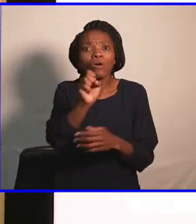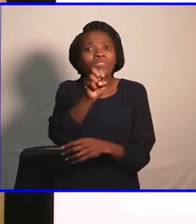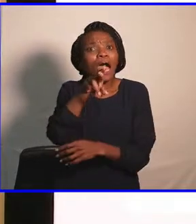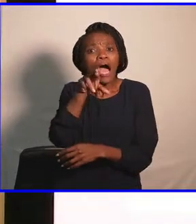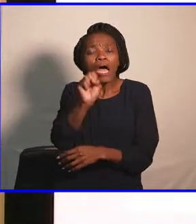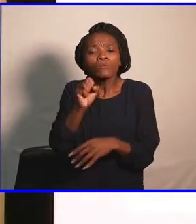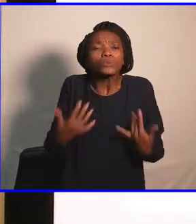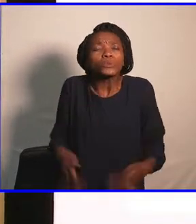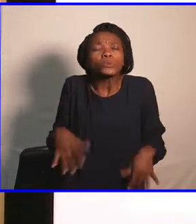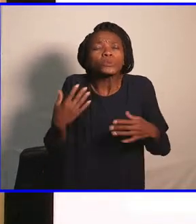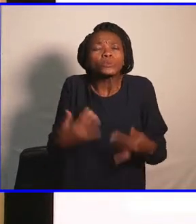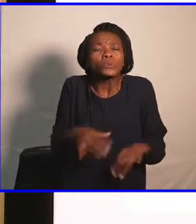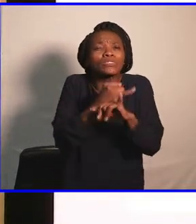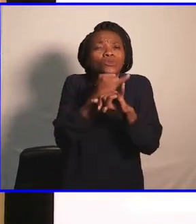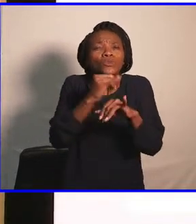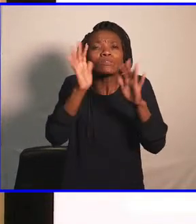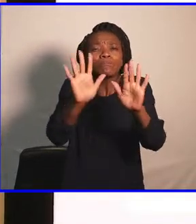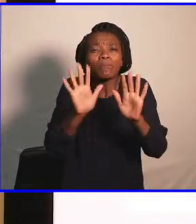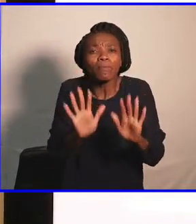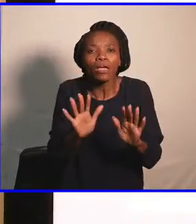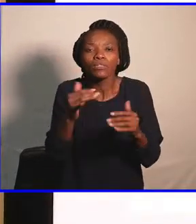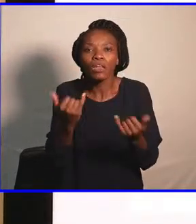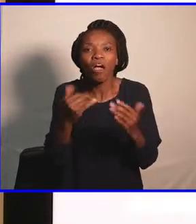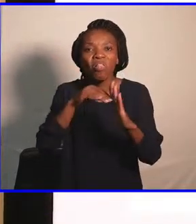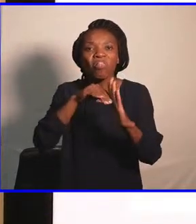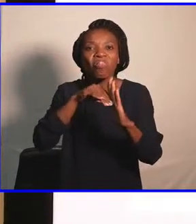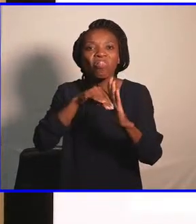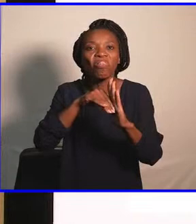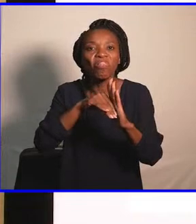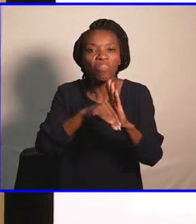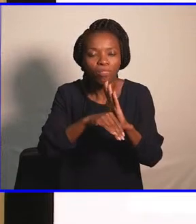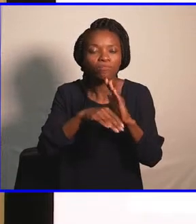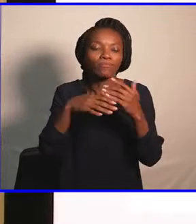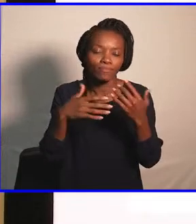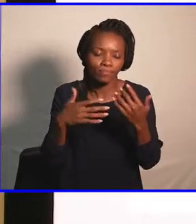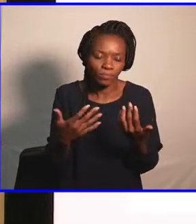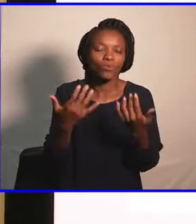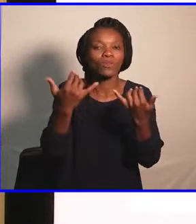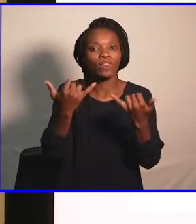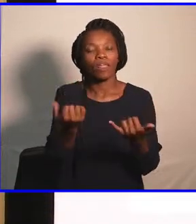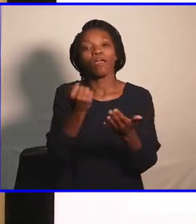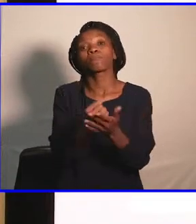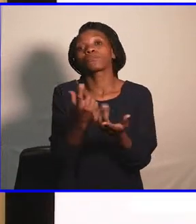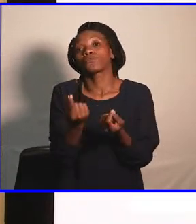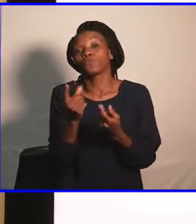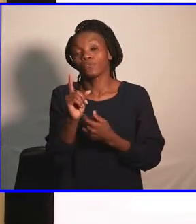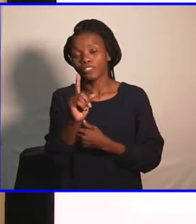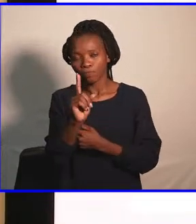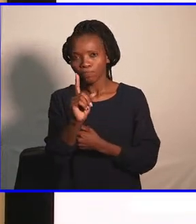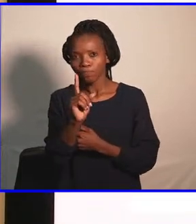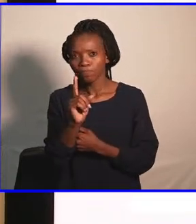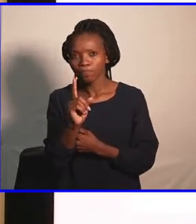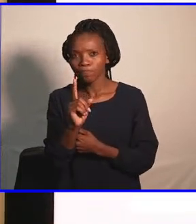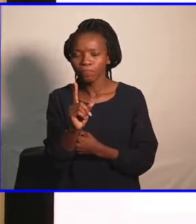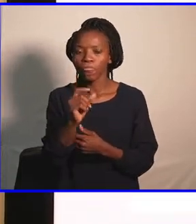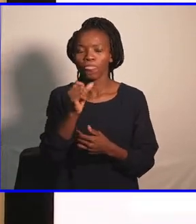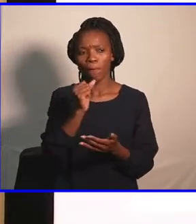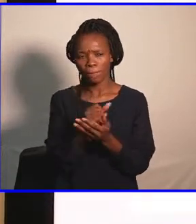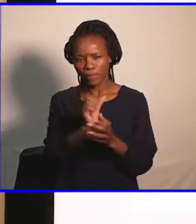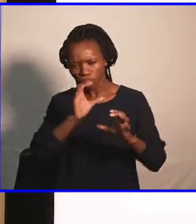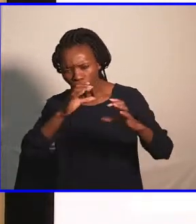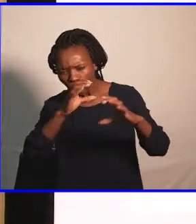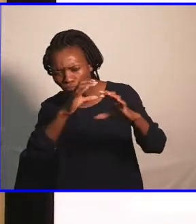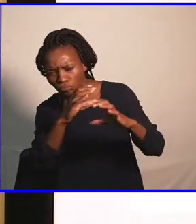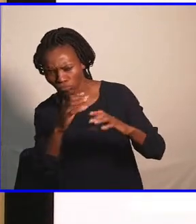the years had started going down, and we therefore had to need to have a closer look at what